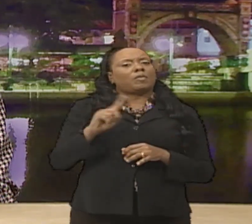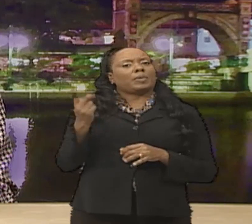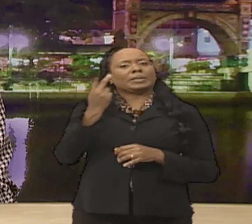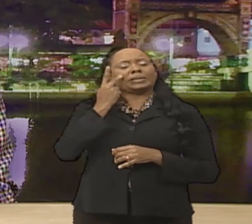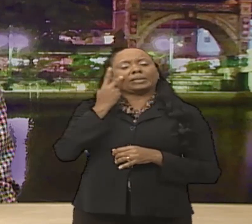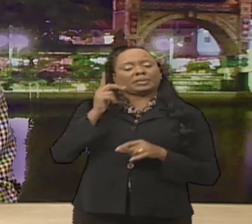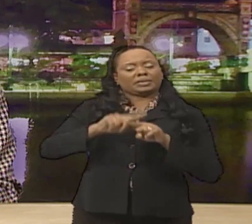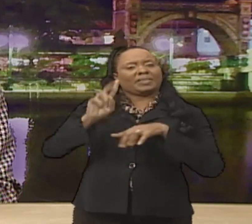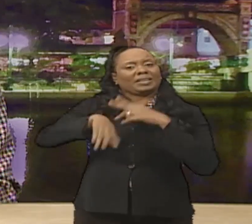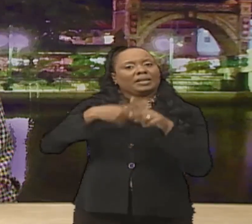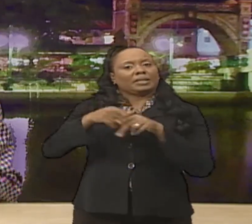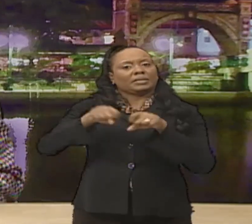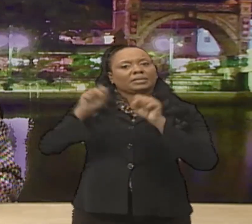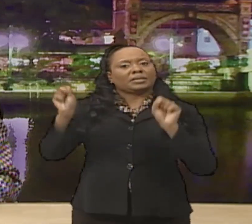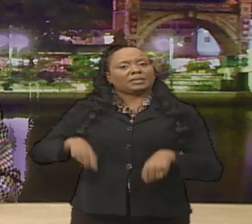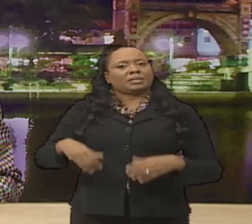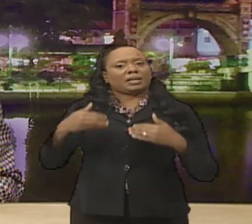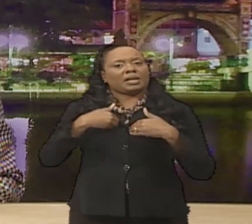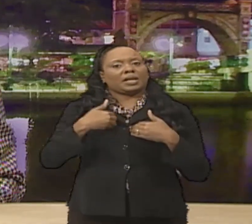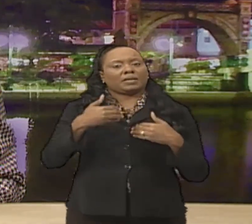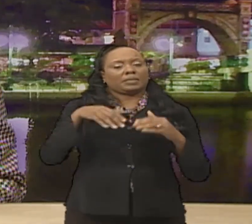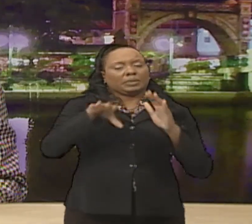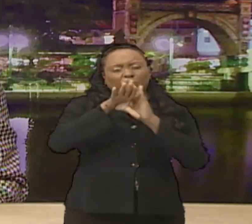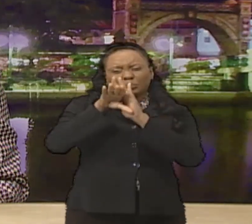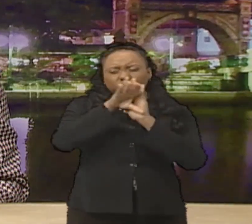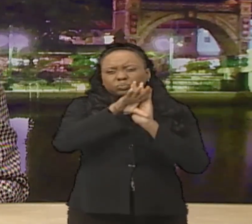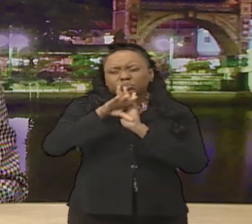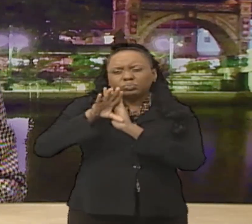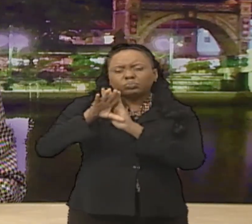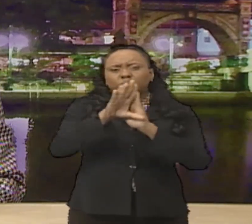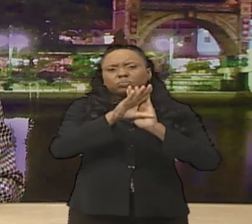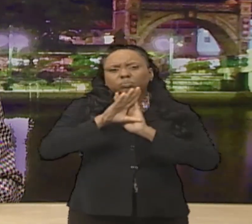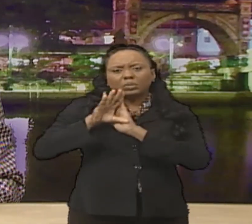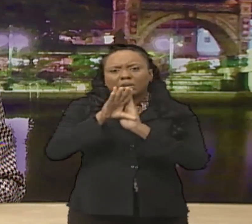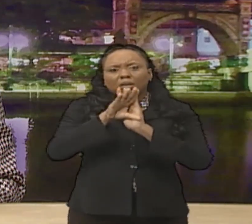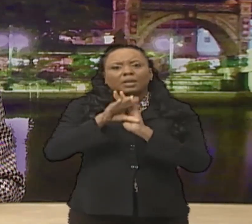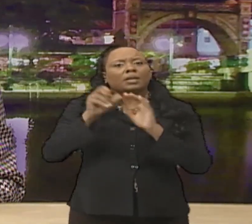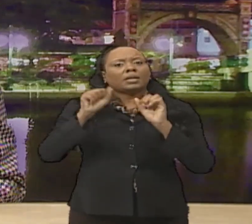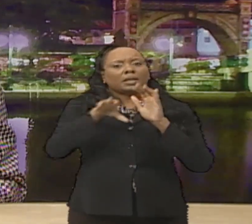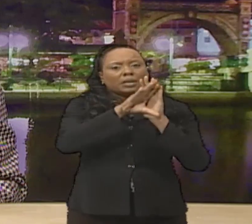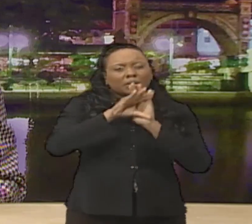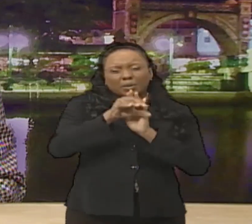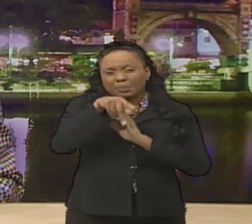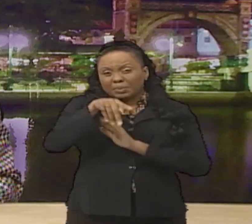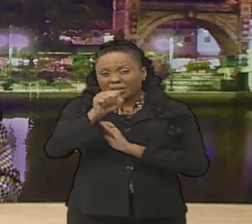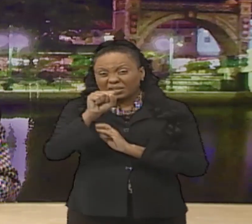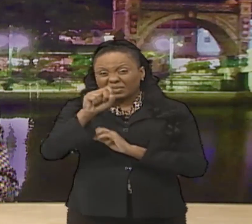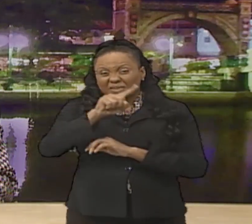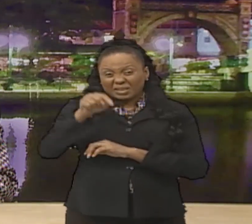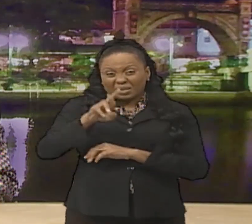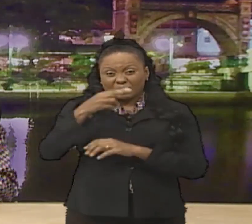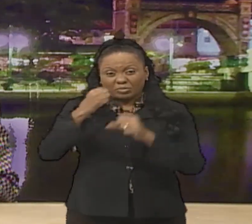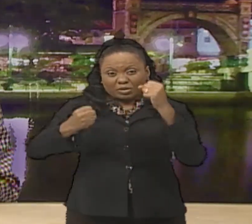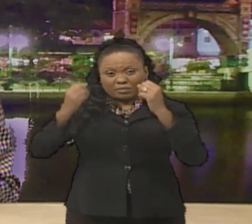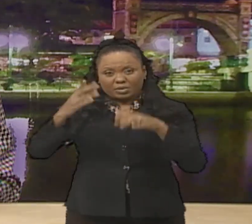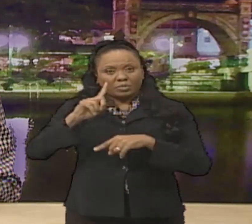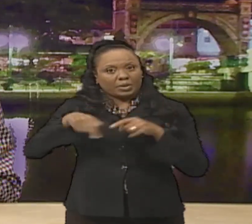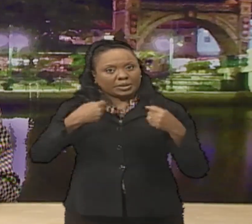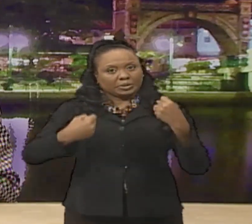real-time monitoring. Mr. Estwick says such technology will allow them to monitor PSVs on the roads.